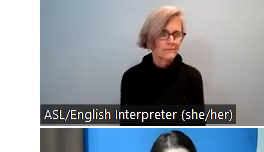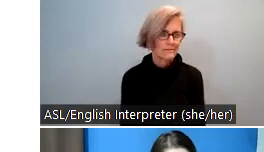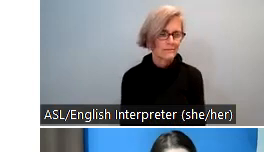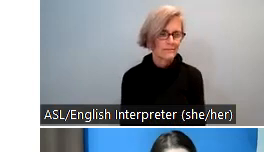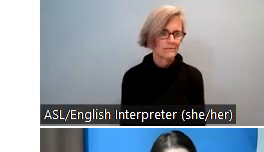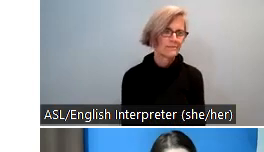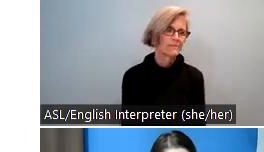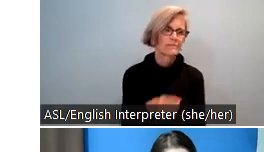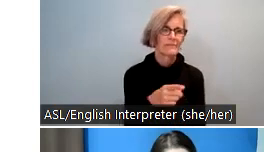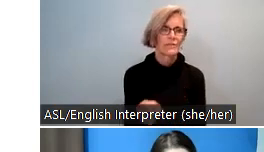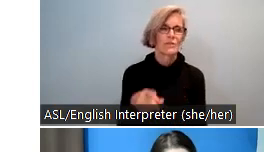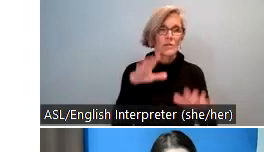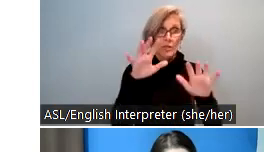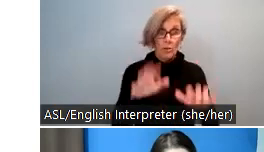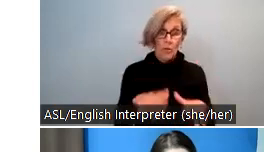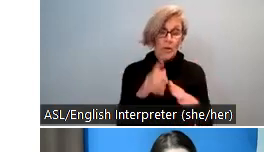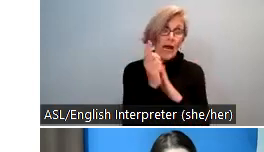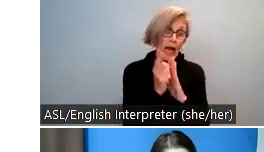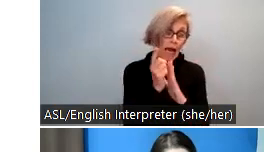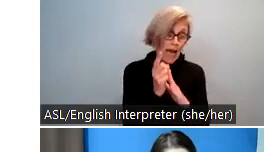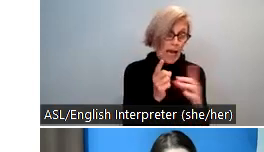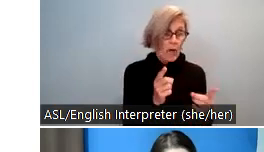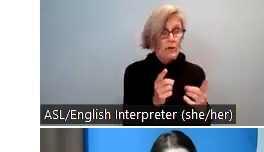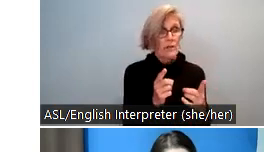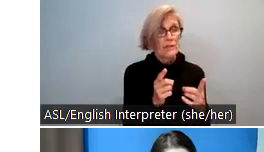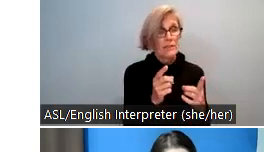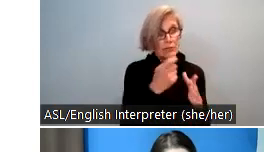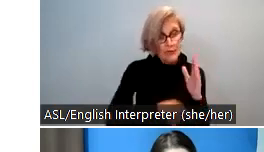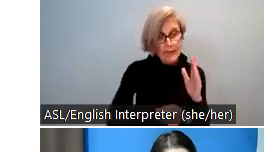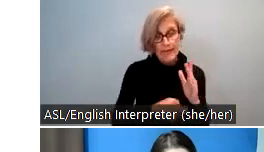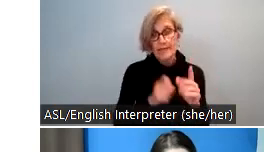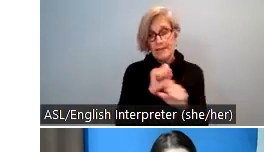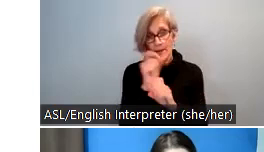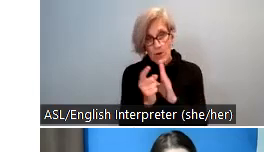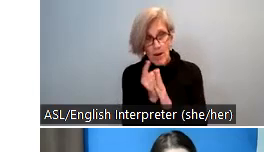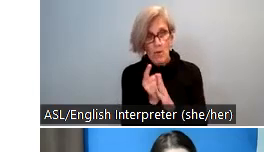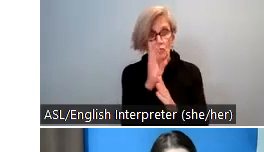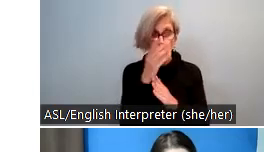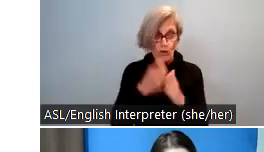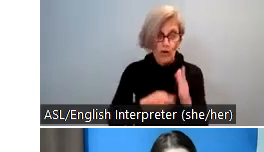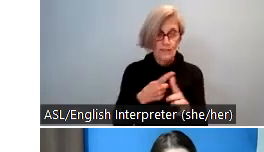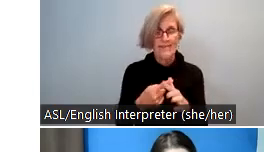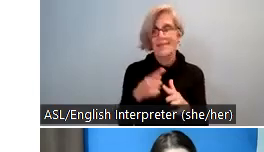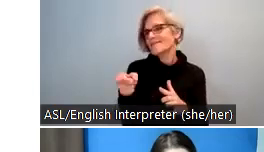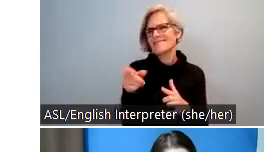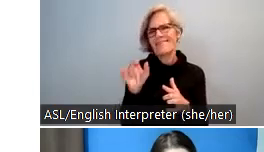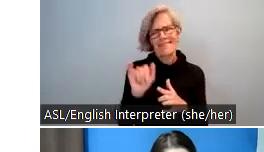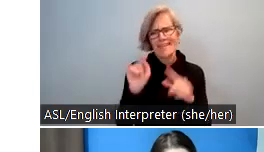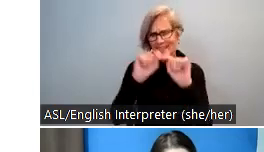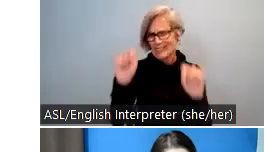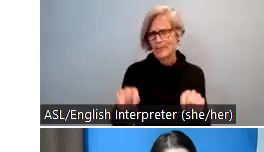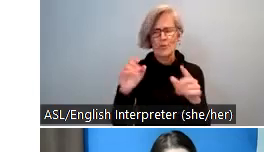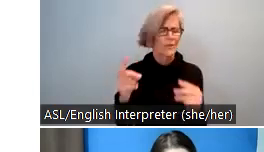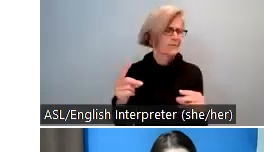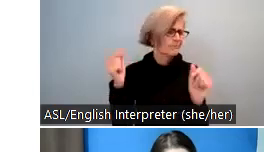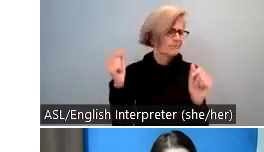hourly rates, labor hours and direct costs, the budget spreadsheet, automatically tally up everything for you, and you'll